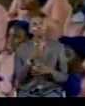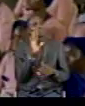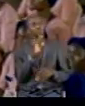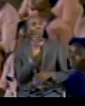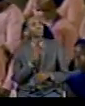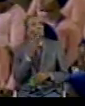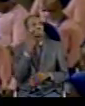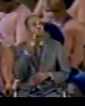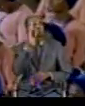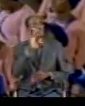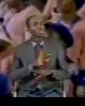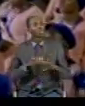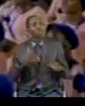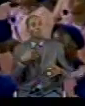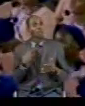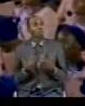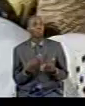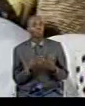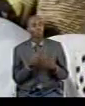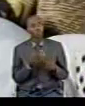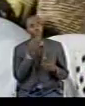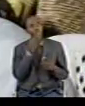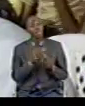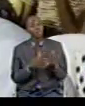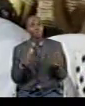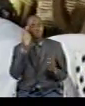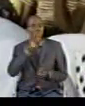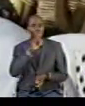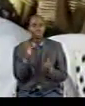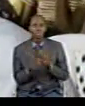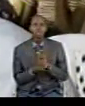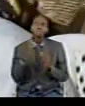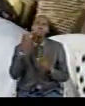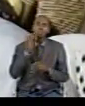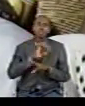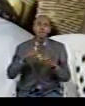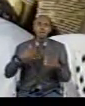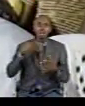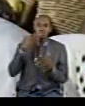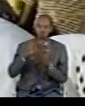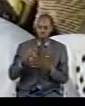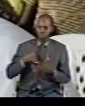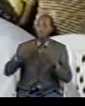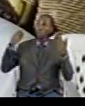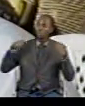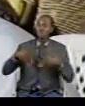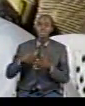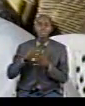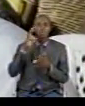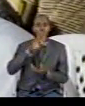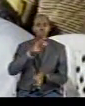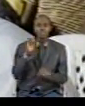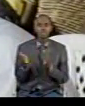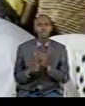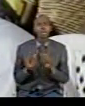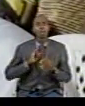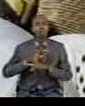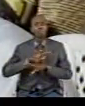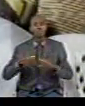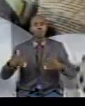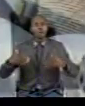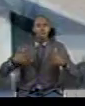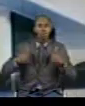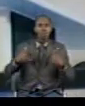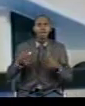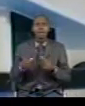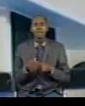eat. It will change tonight. I don't have good clothes to wear. It will change tonight. I don't have any place I'm going